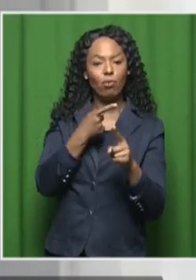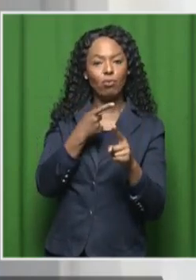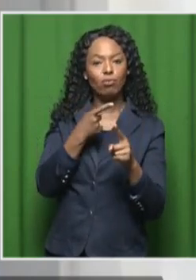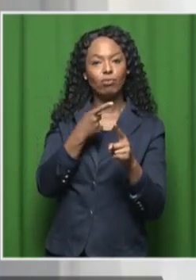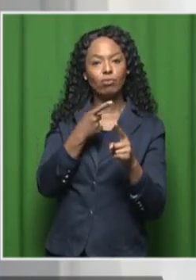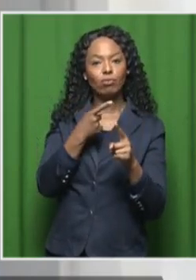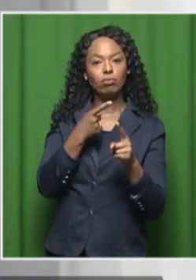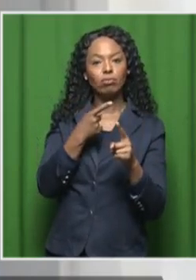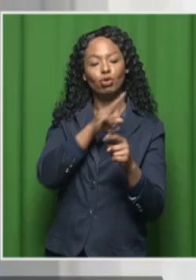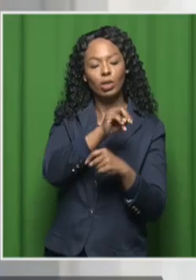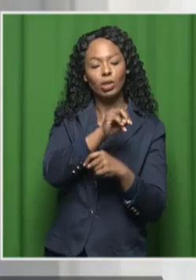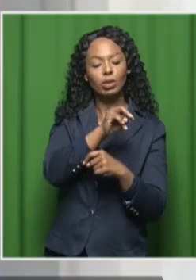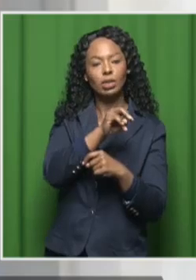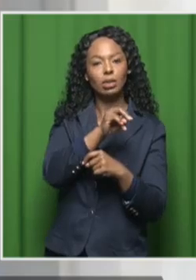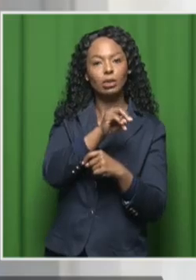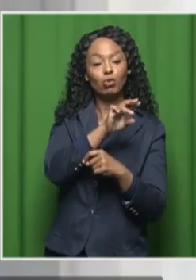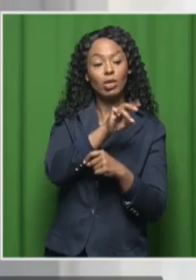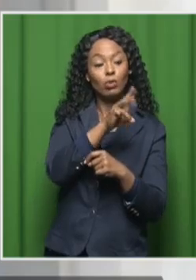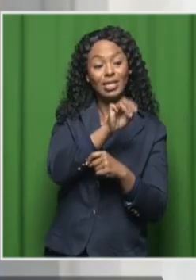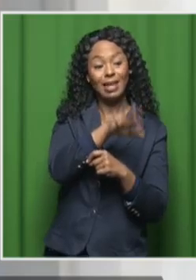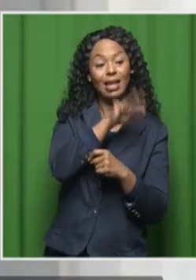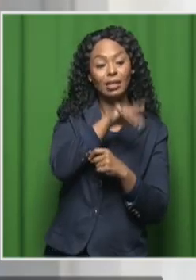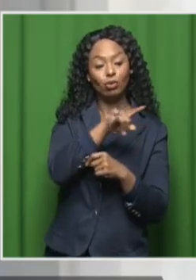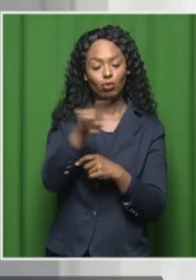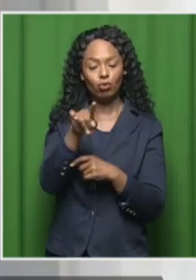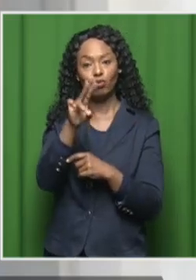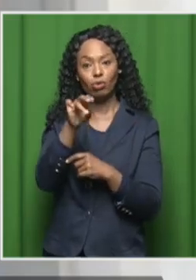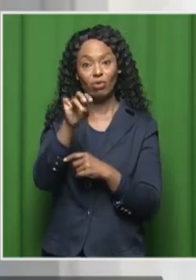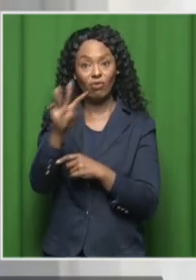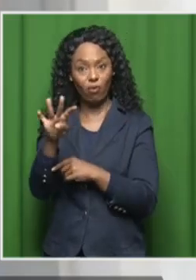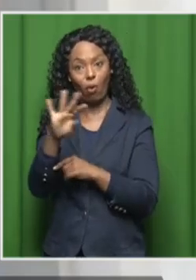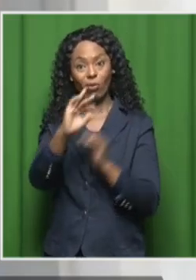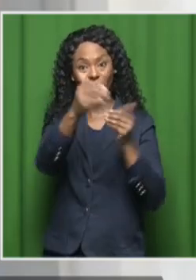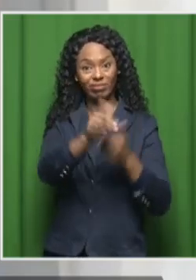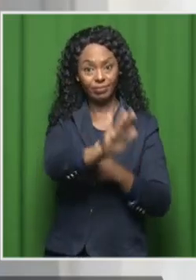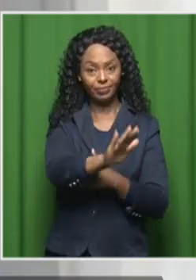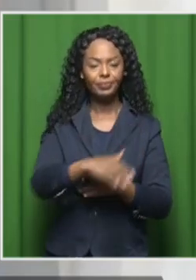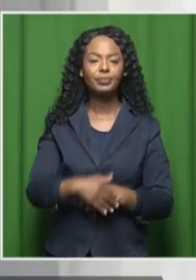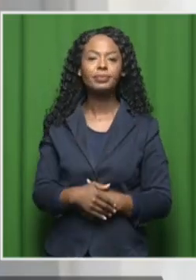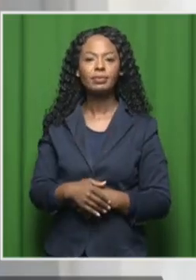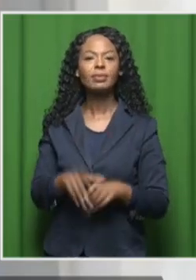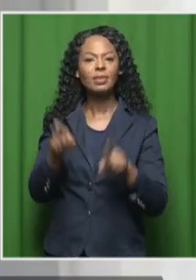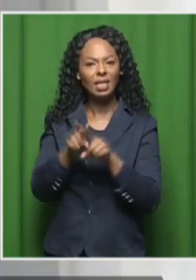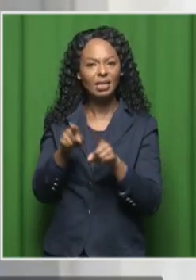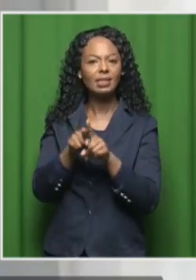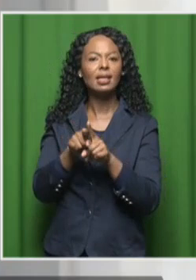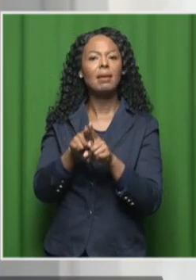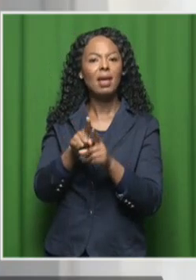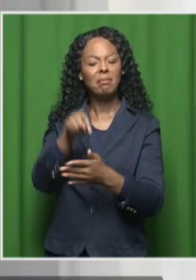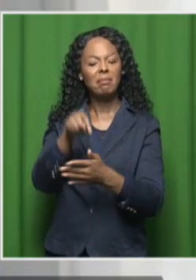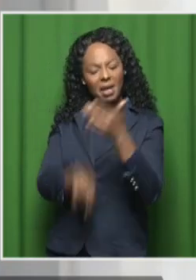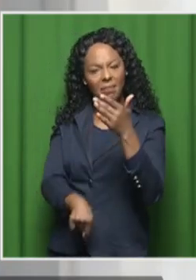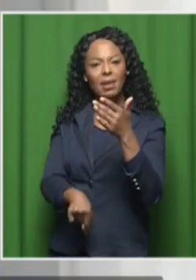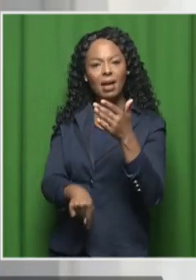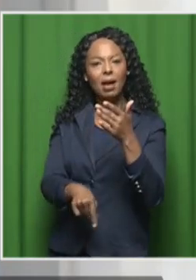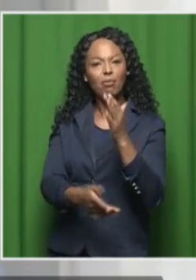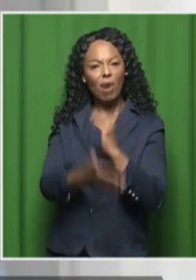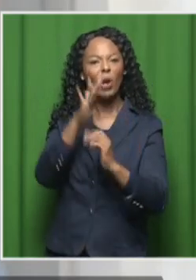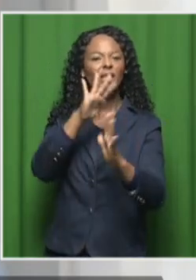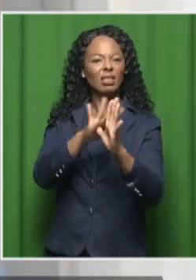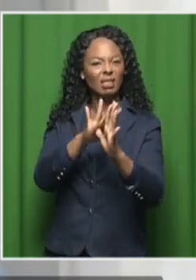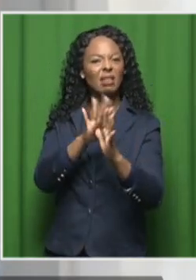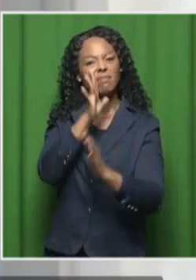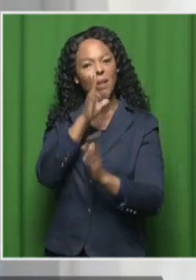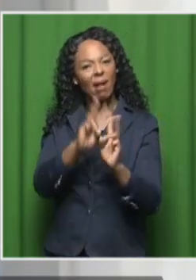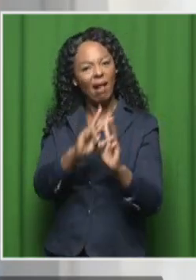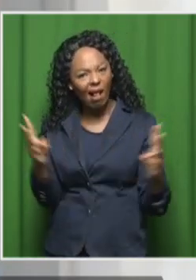from 2019. It outlines several key priorities aiming at,